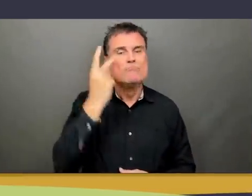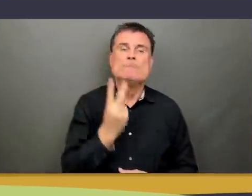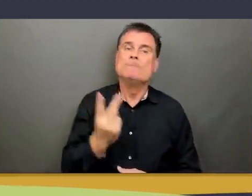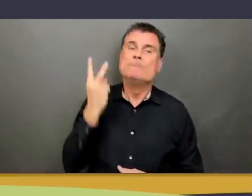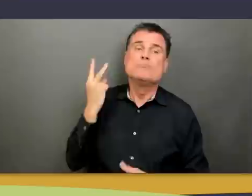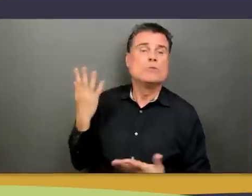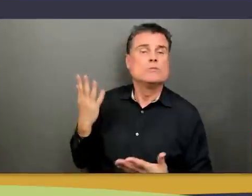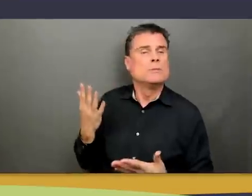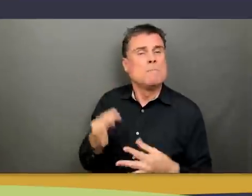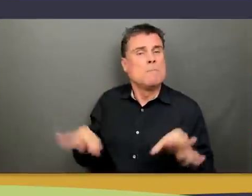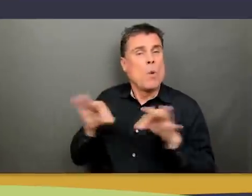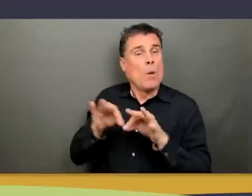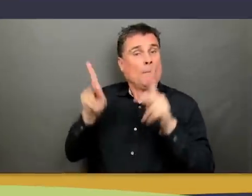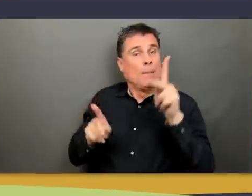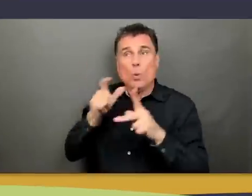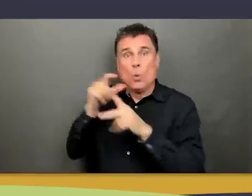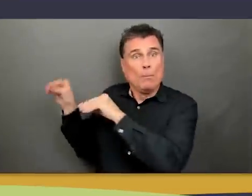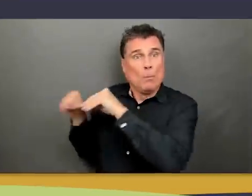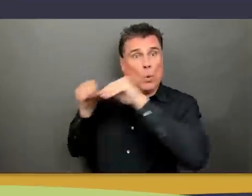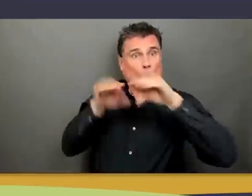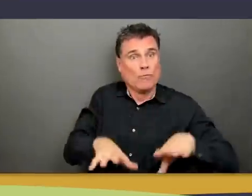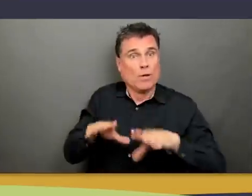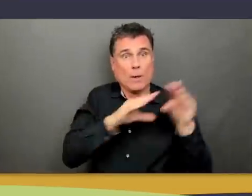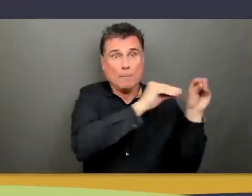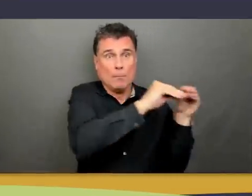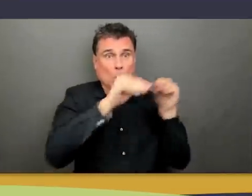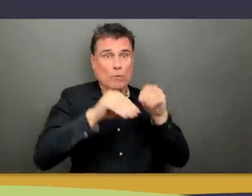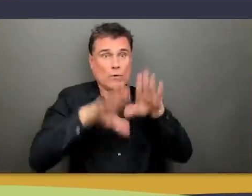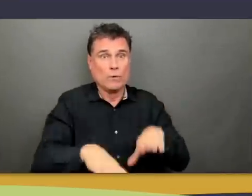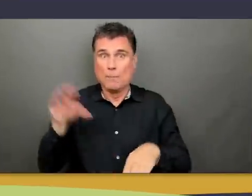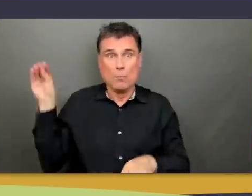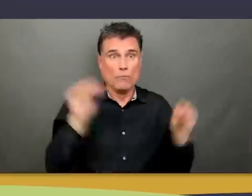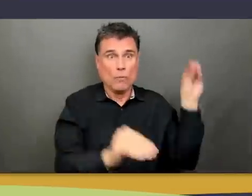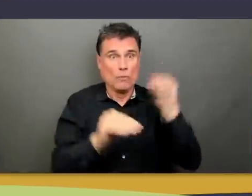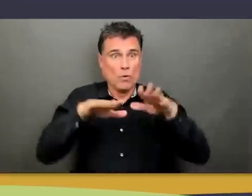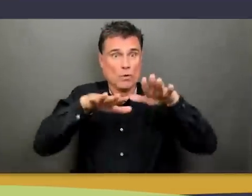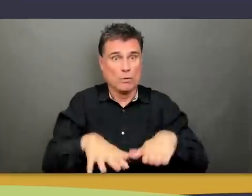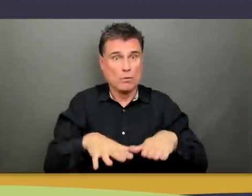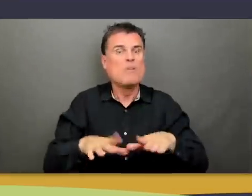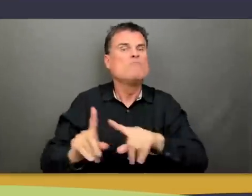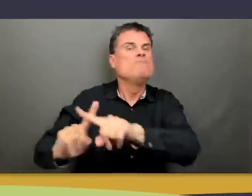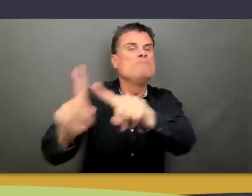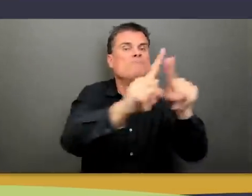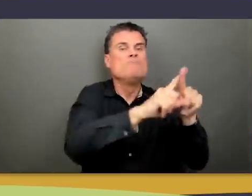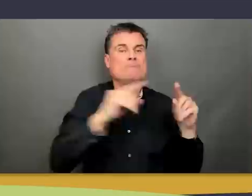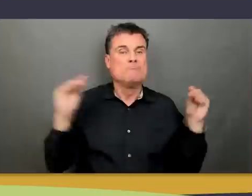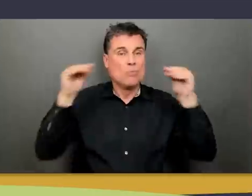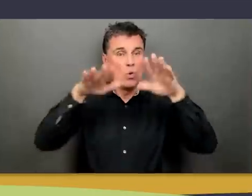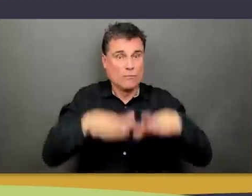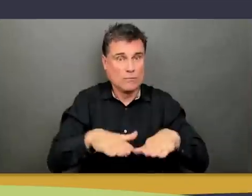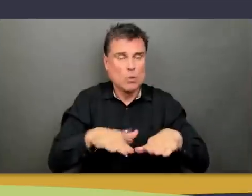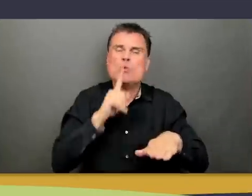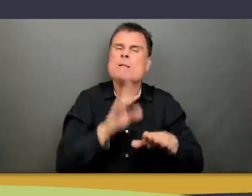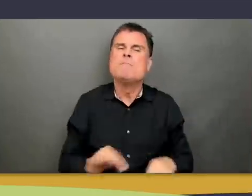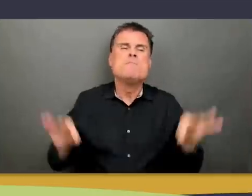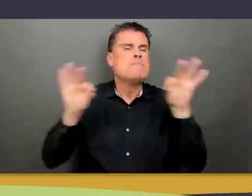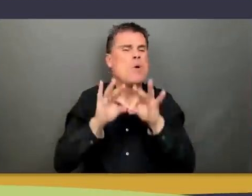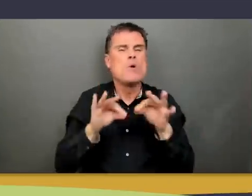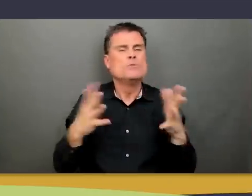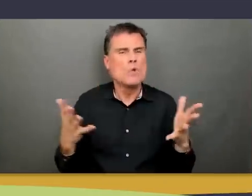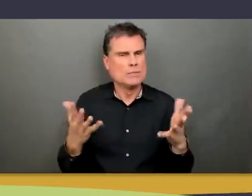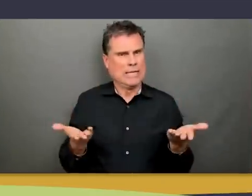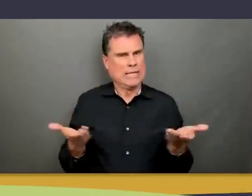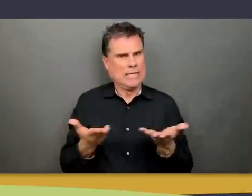British Columbia to put down roots and to make this a better place, a place of tolerance, a place of inclusion. That's what we're celebrating